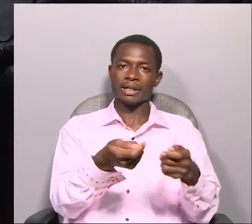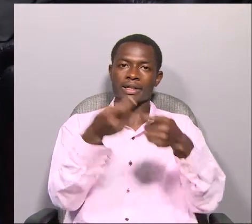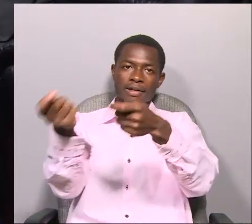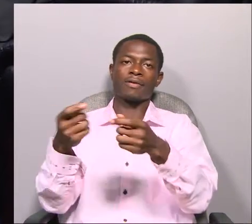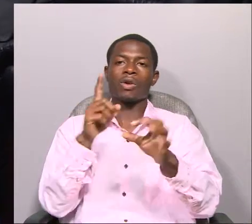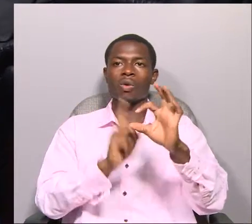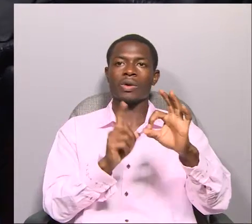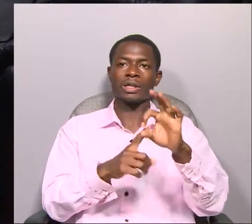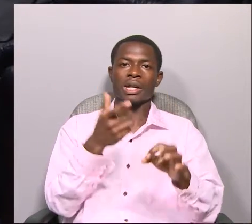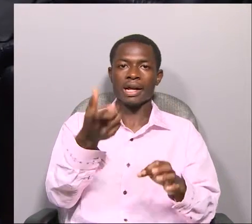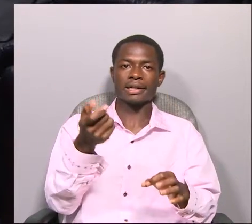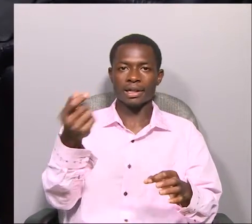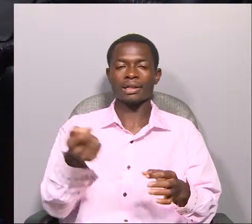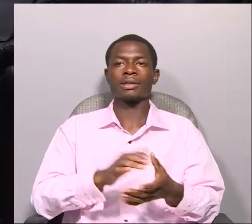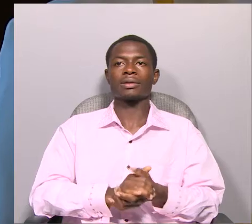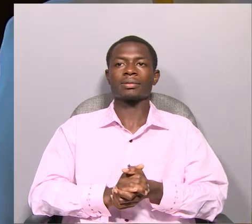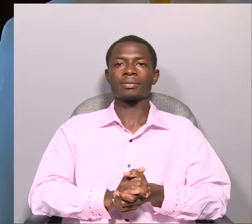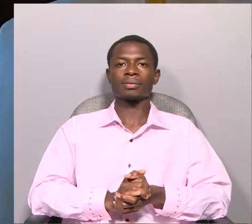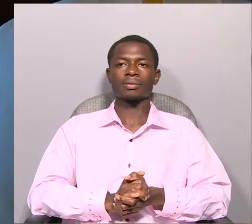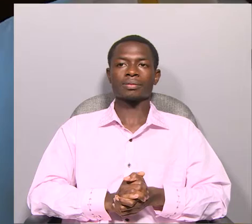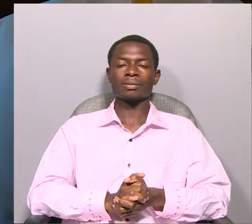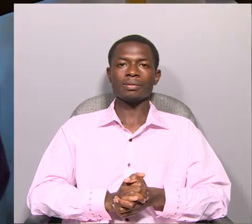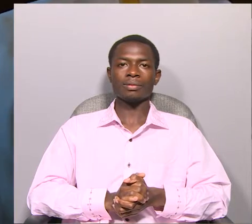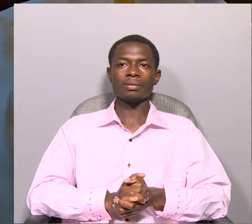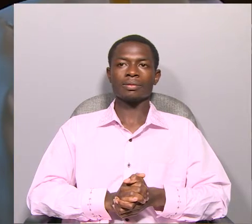burning question, and I'll let him now pose that.